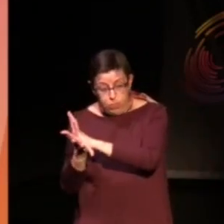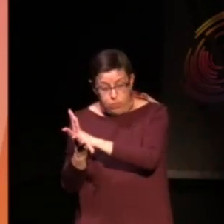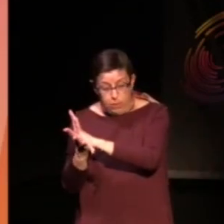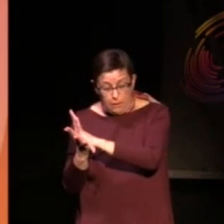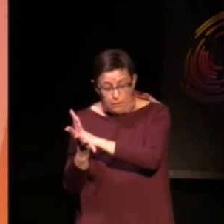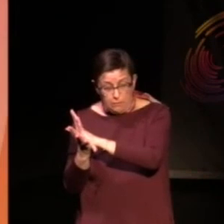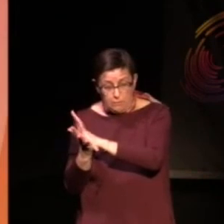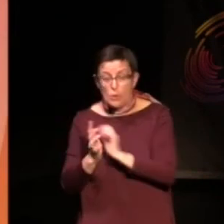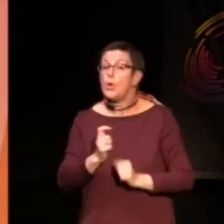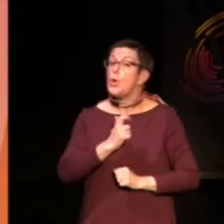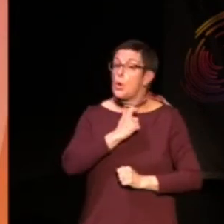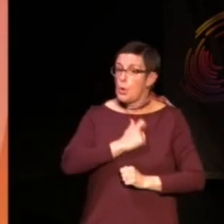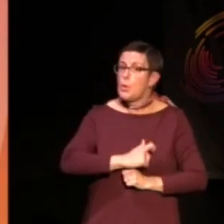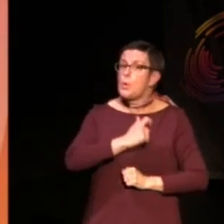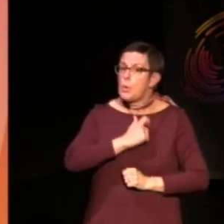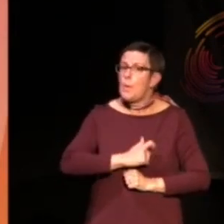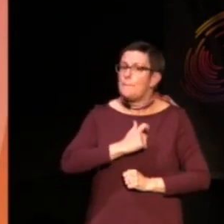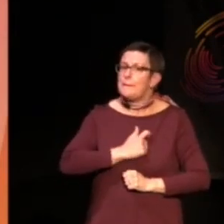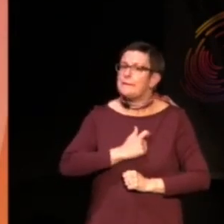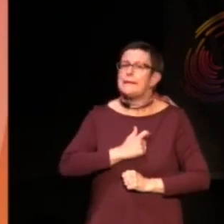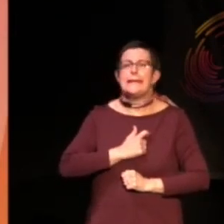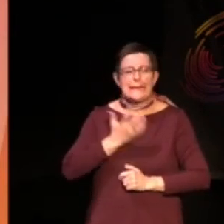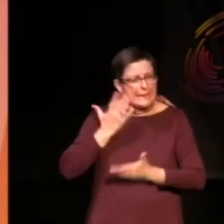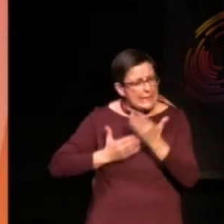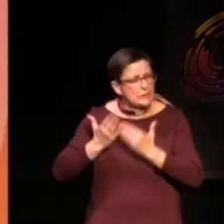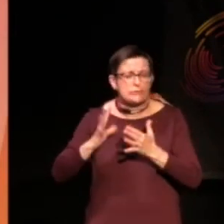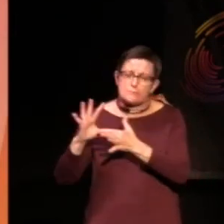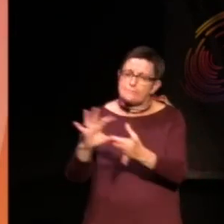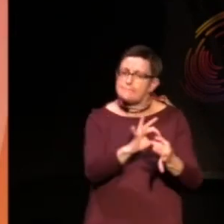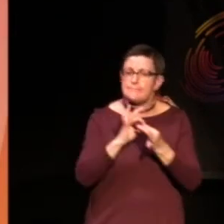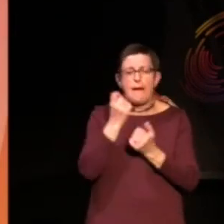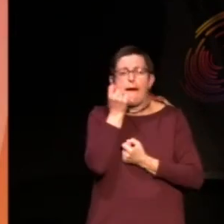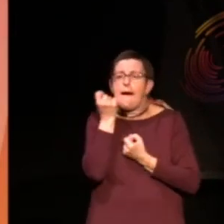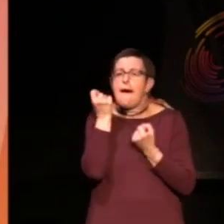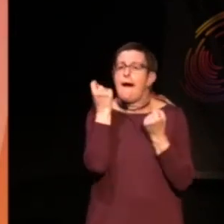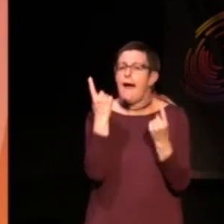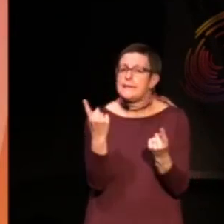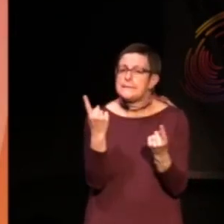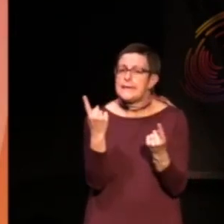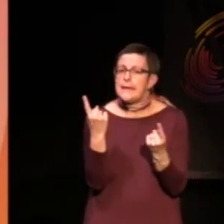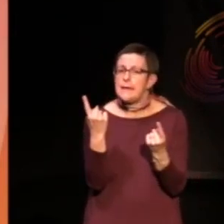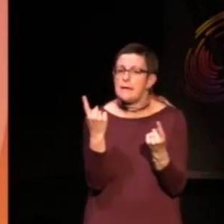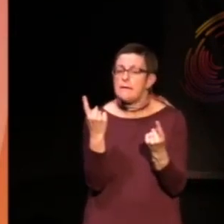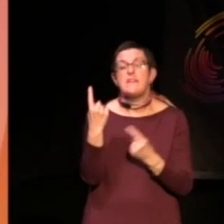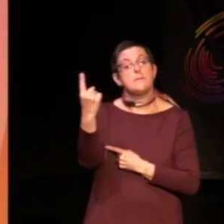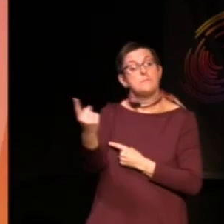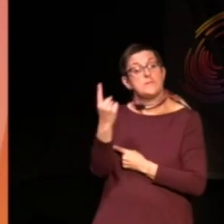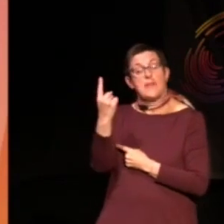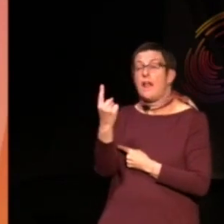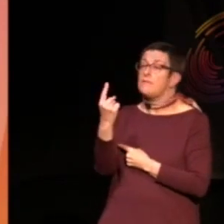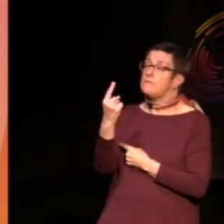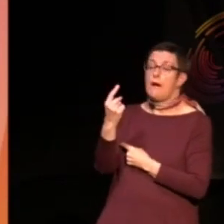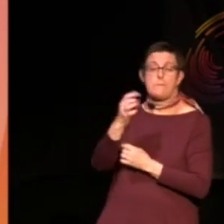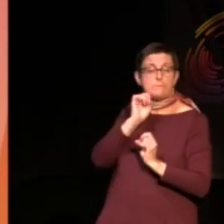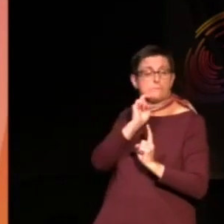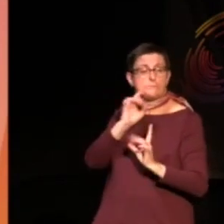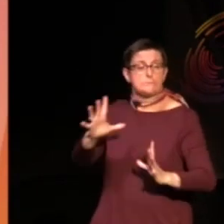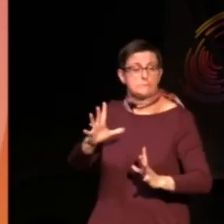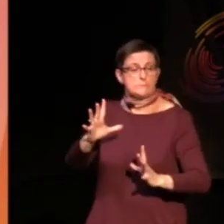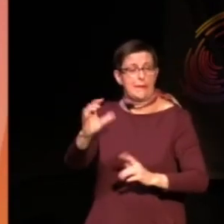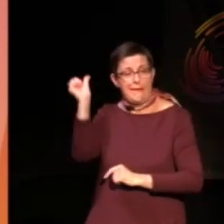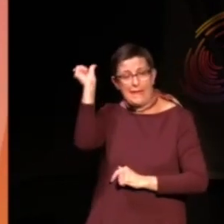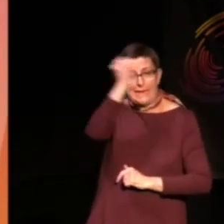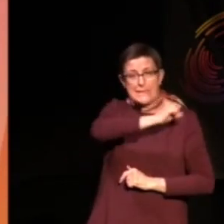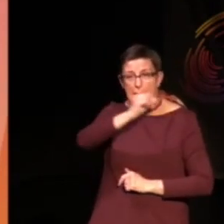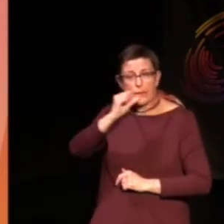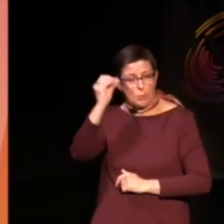in essence, is a history of ideas. He was a prominent public intellectual. Here in the UK, I